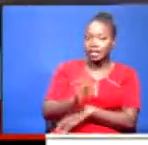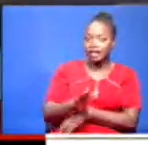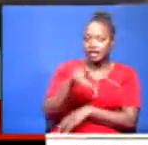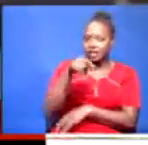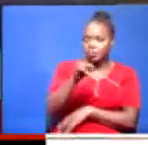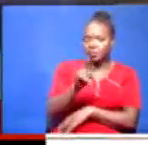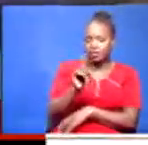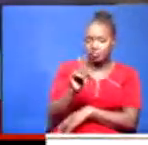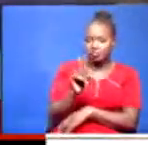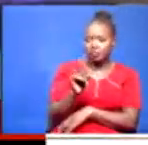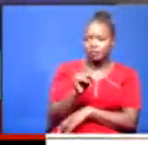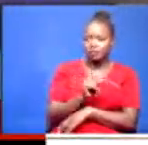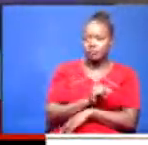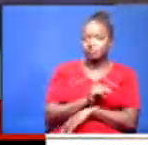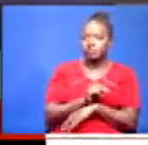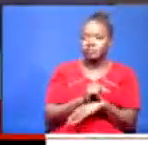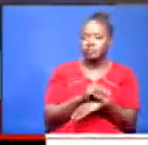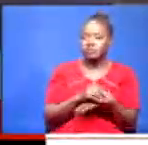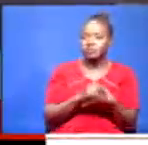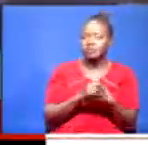mwenyewe.